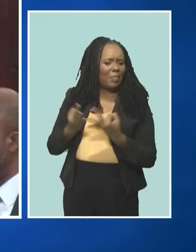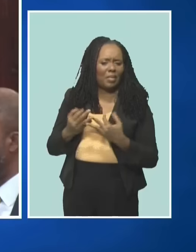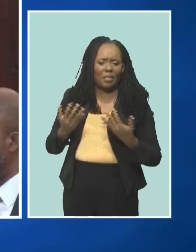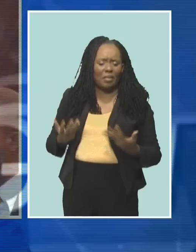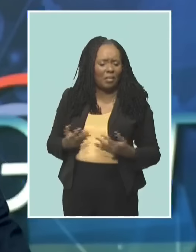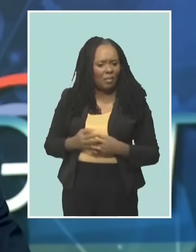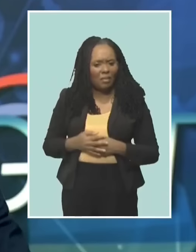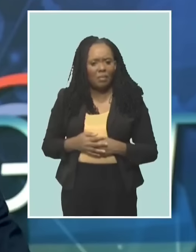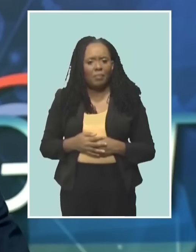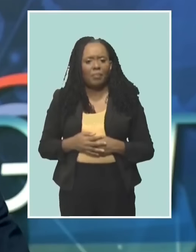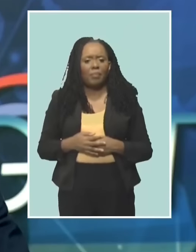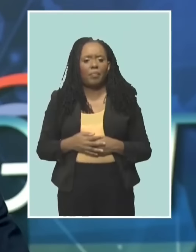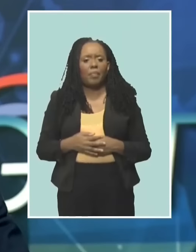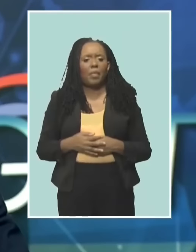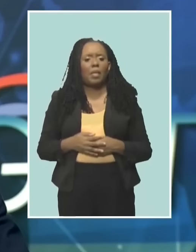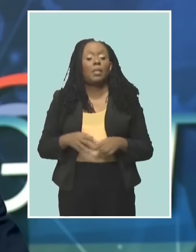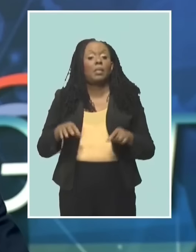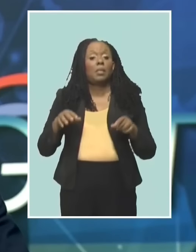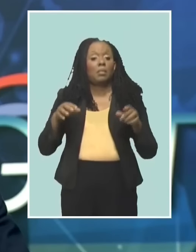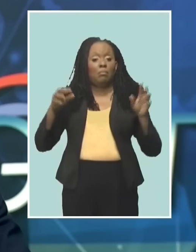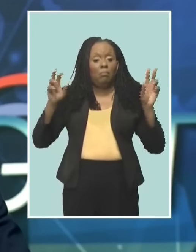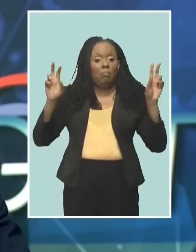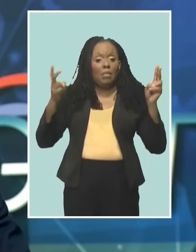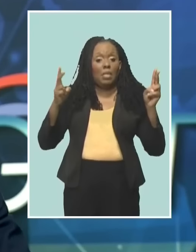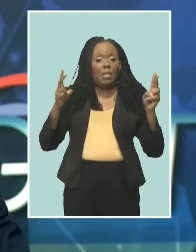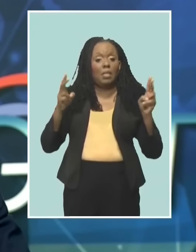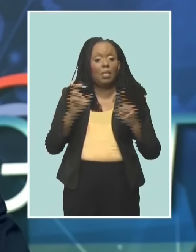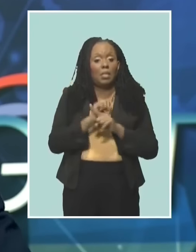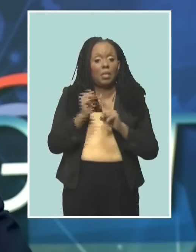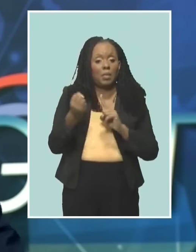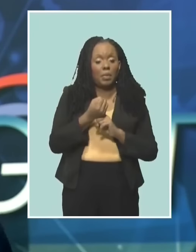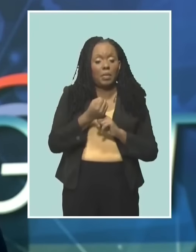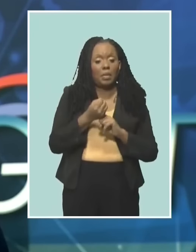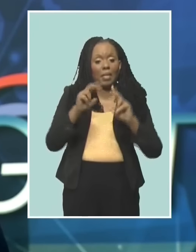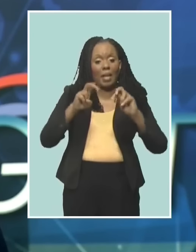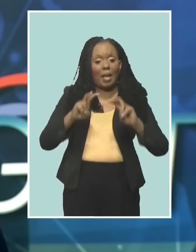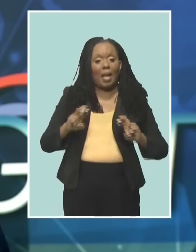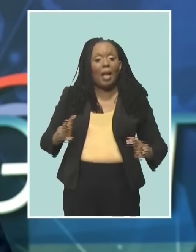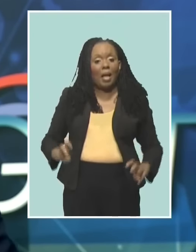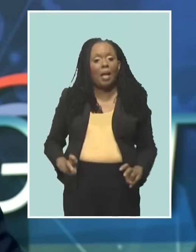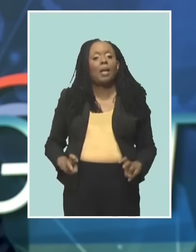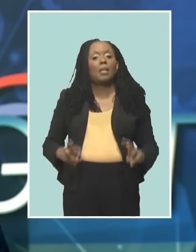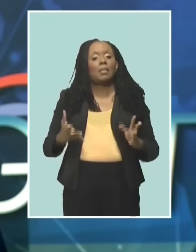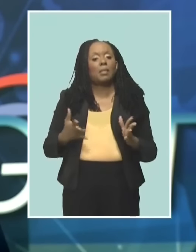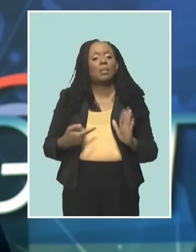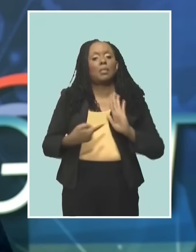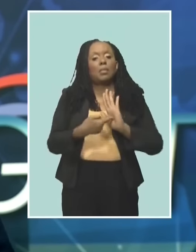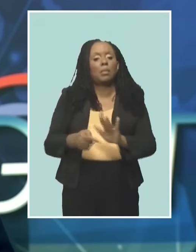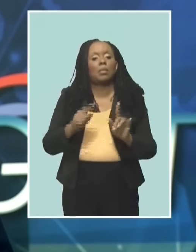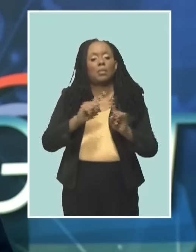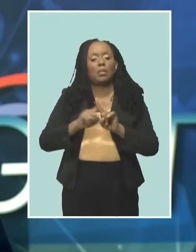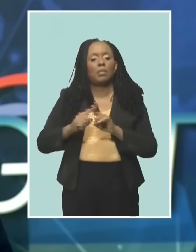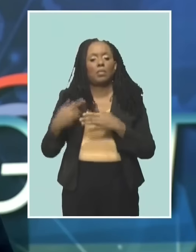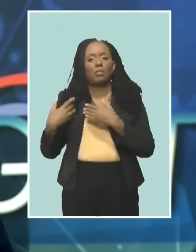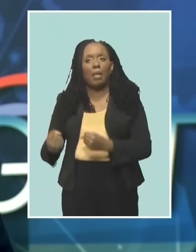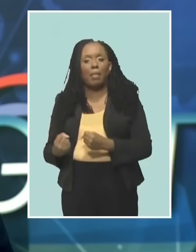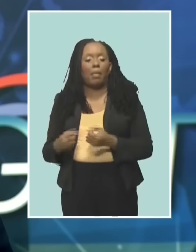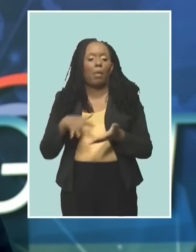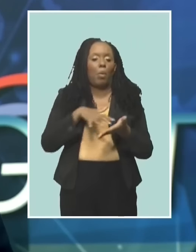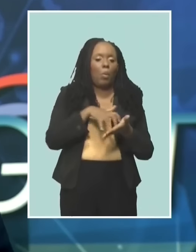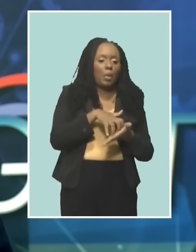Mr. Humphrey also shared the findings of a situational analysis which identifies a number of strengths and weaknesses. The